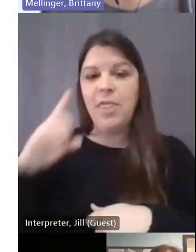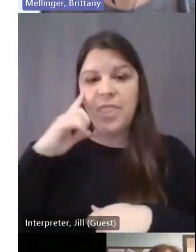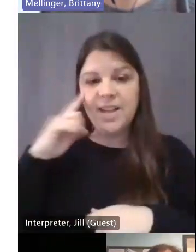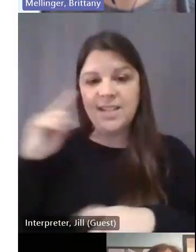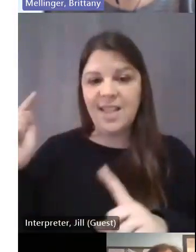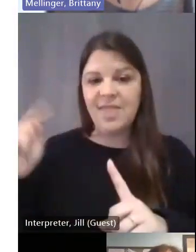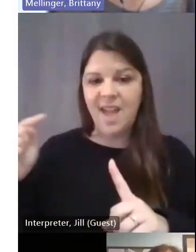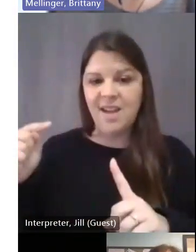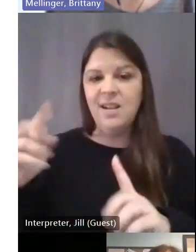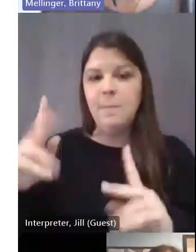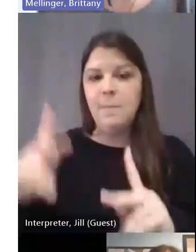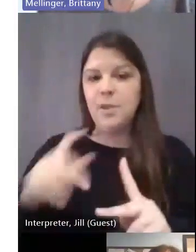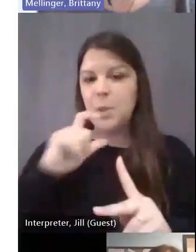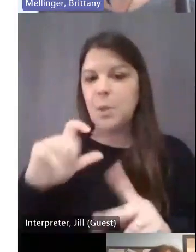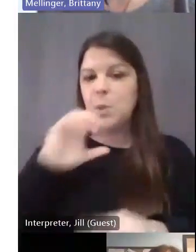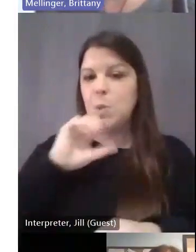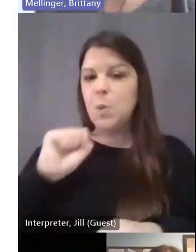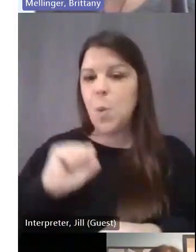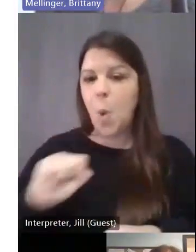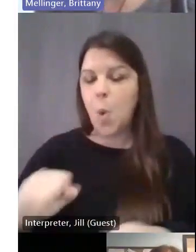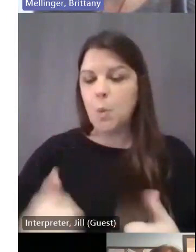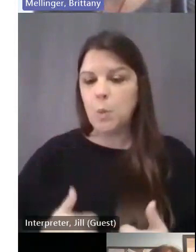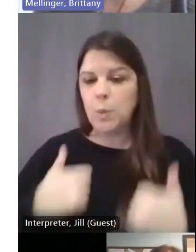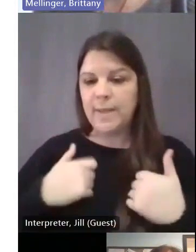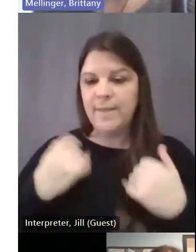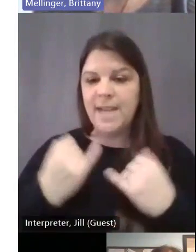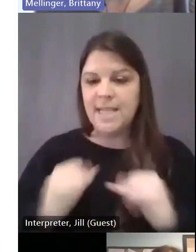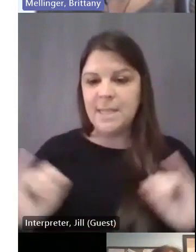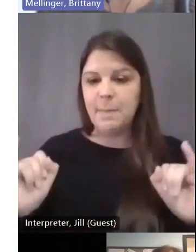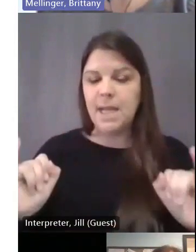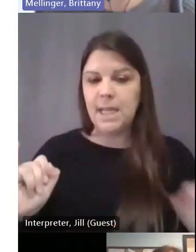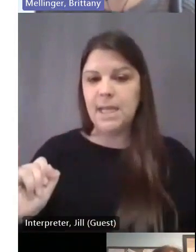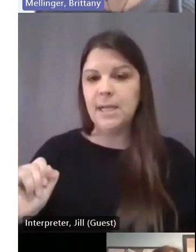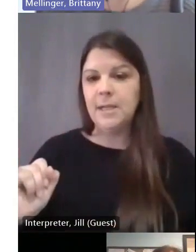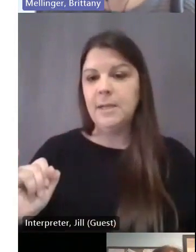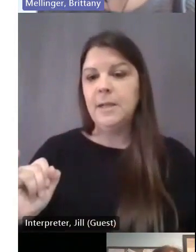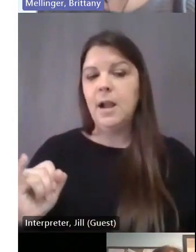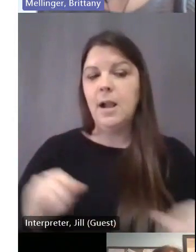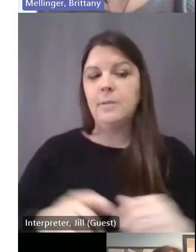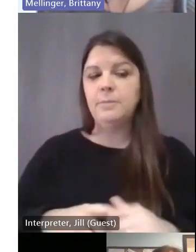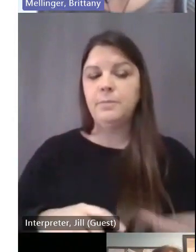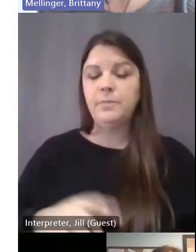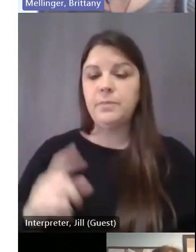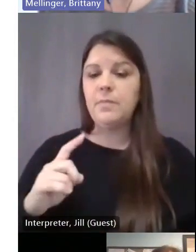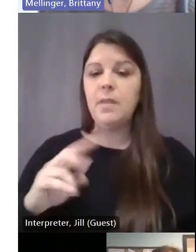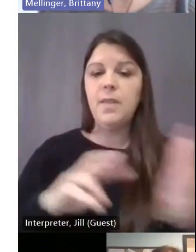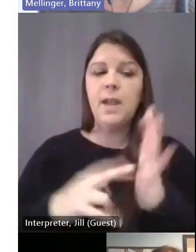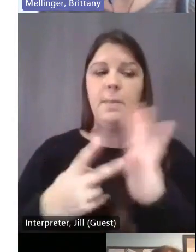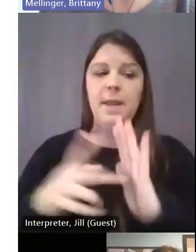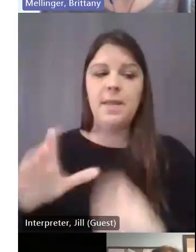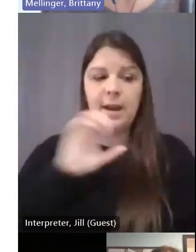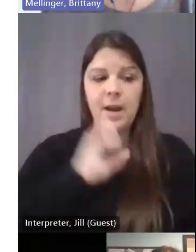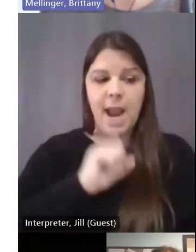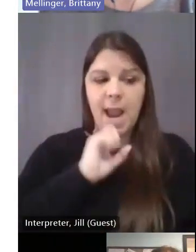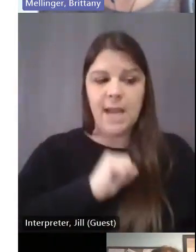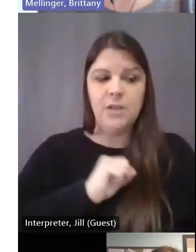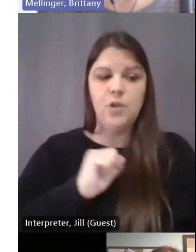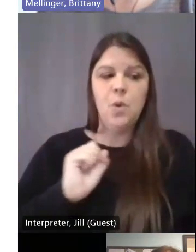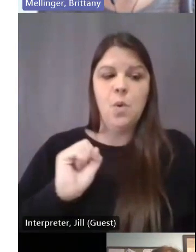that the prospective tenant is too old to live independently. So that could be on the basis of age or potentially on the basis